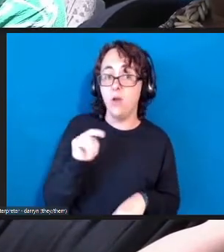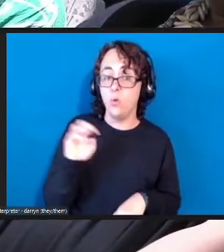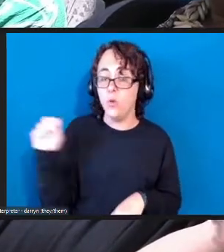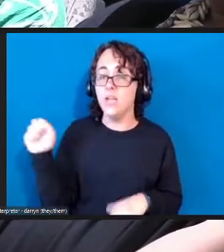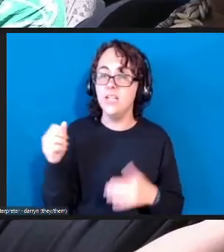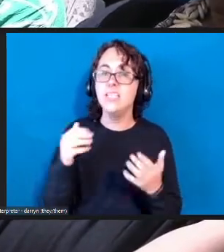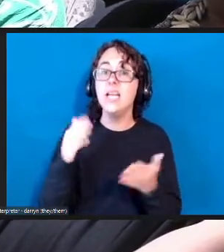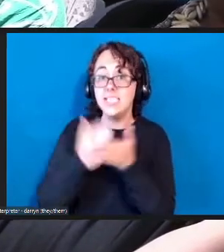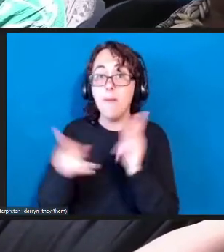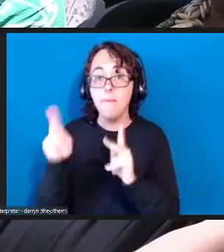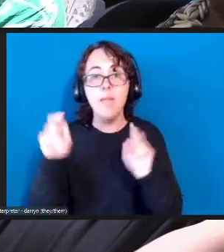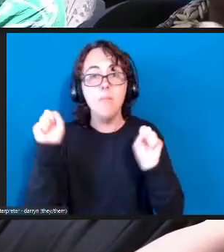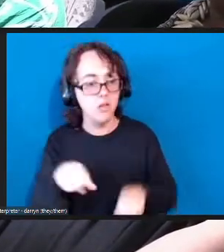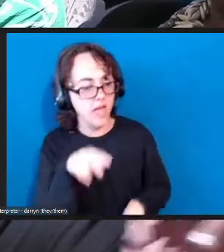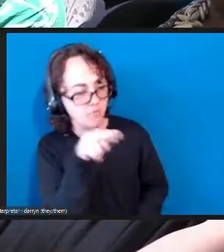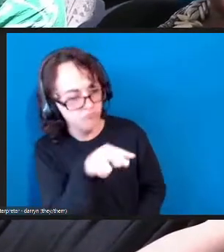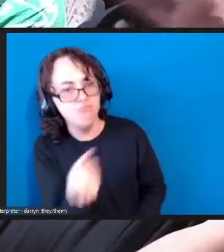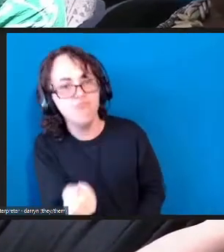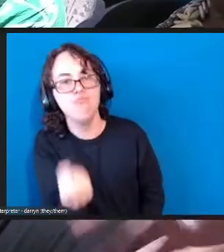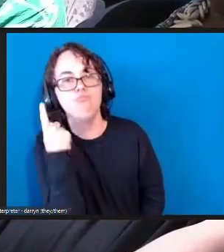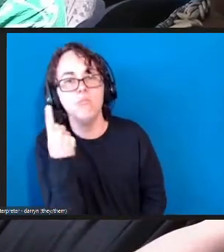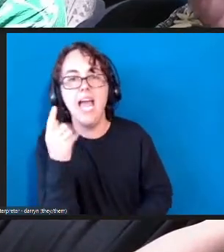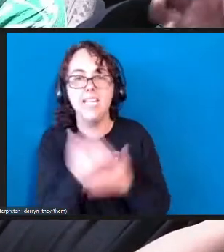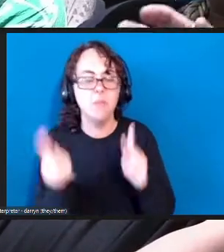and how it's illegible. And the beauty